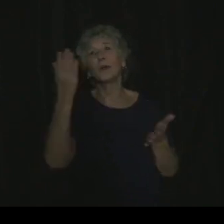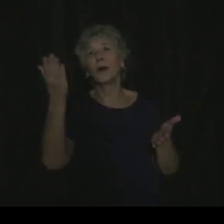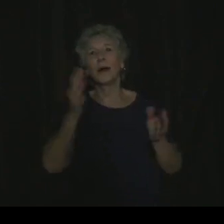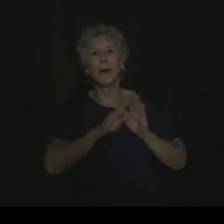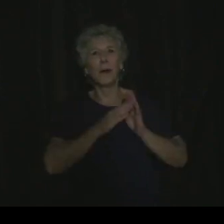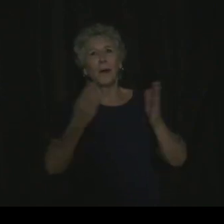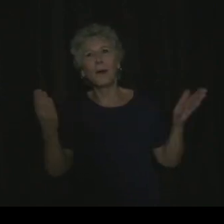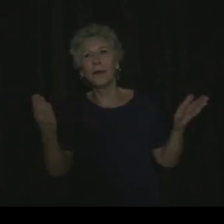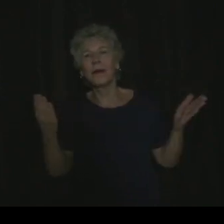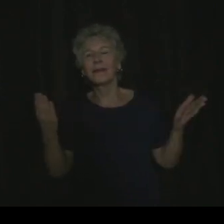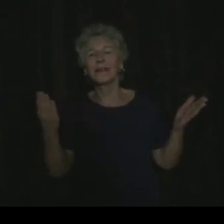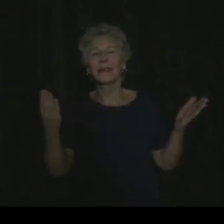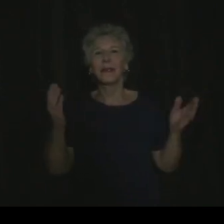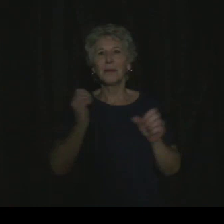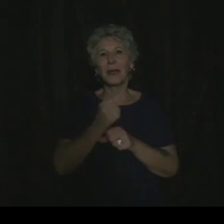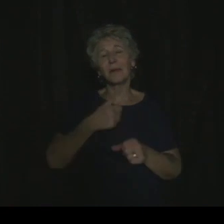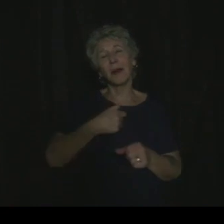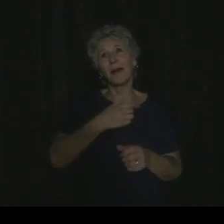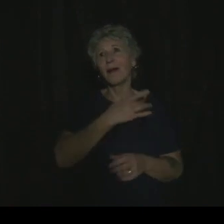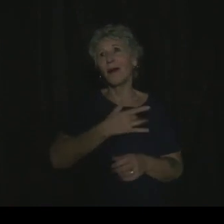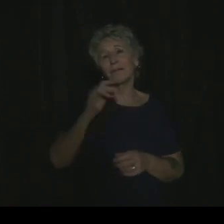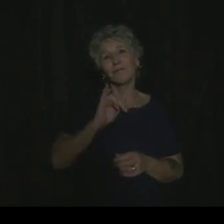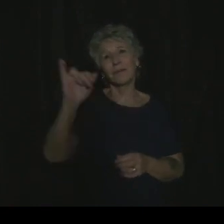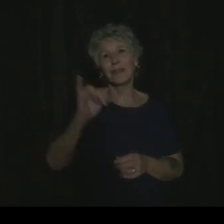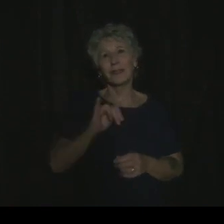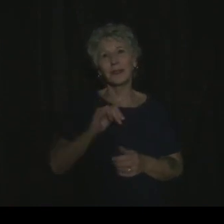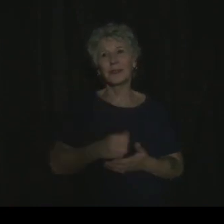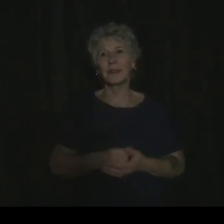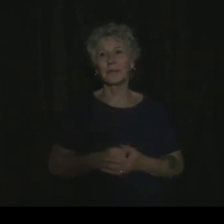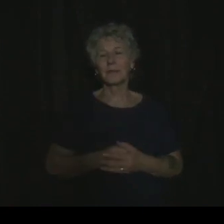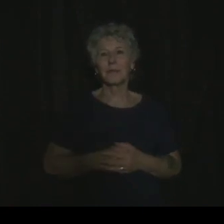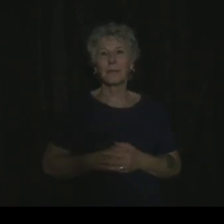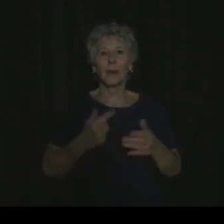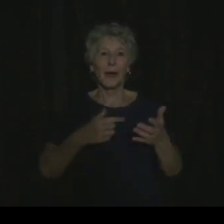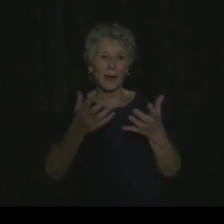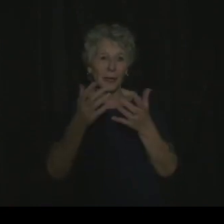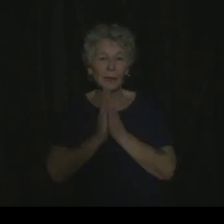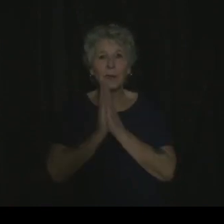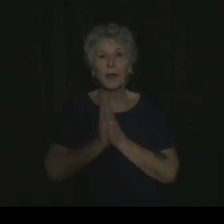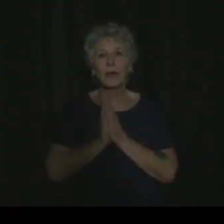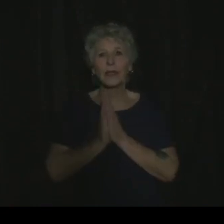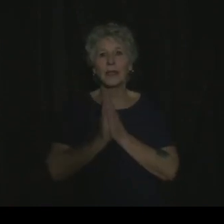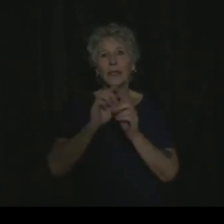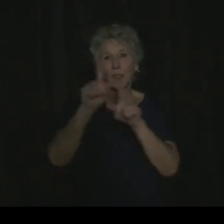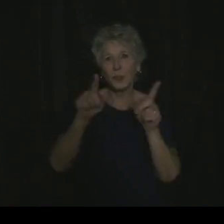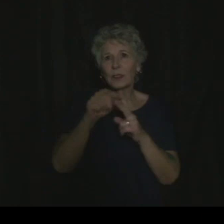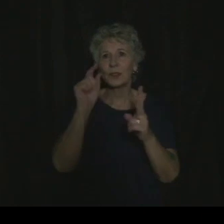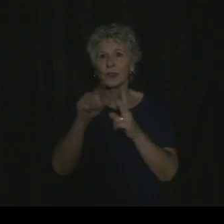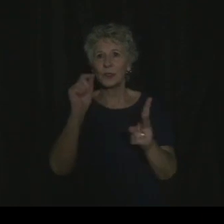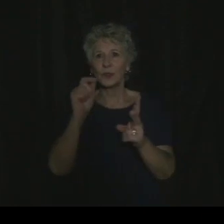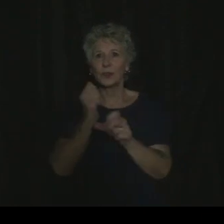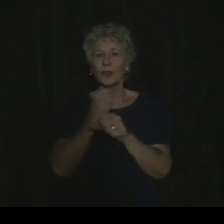heart, make my heart like yours. So as we stand together now, I just want to pray that you would choose to make God your